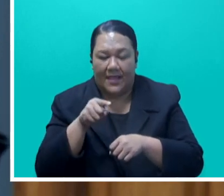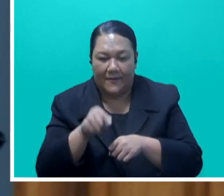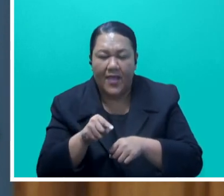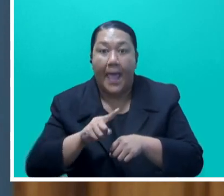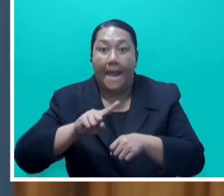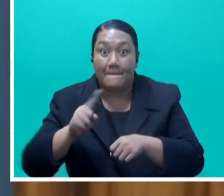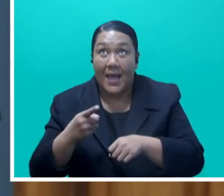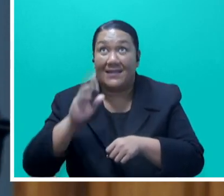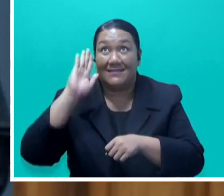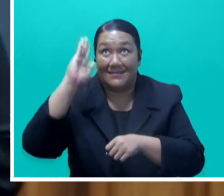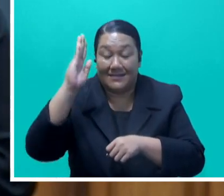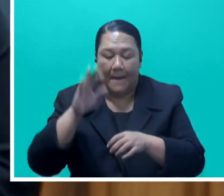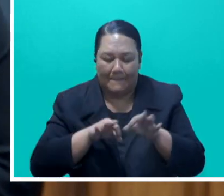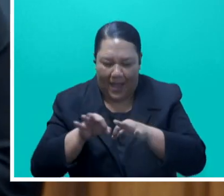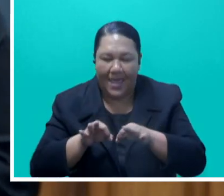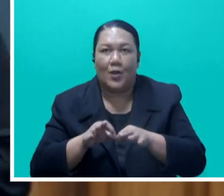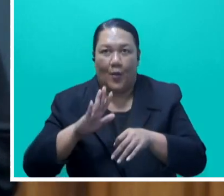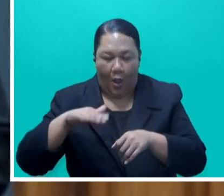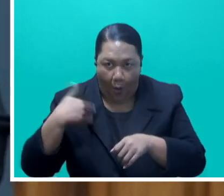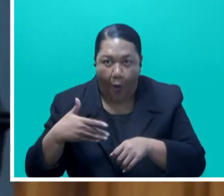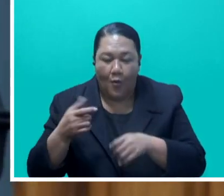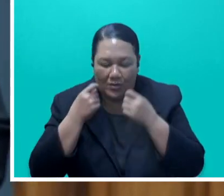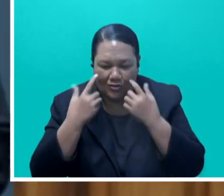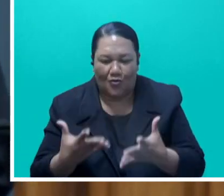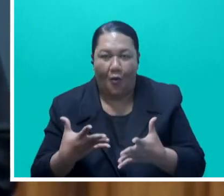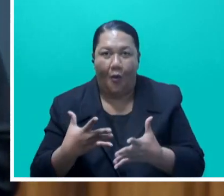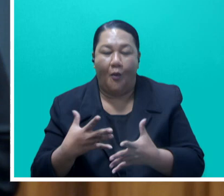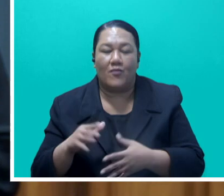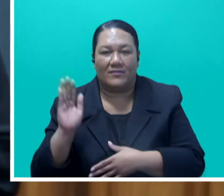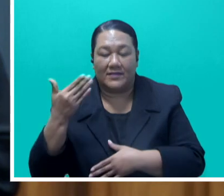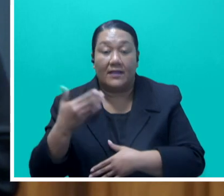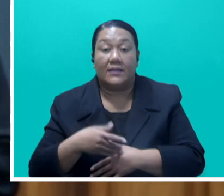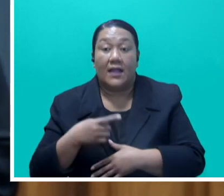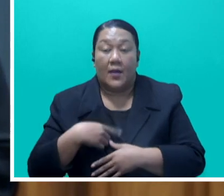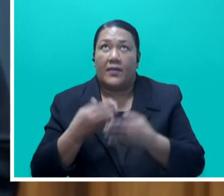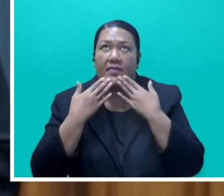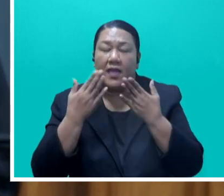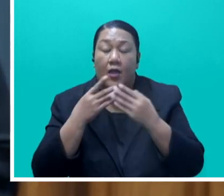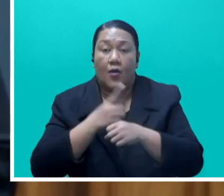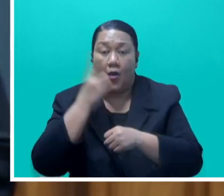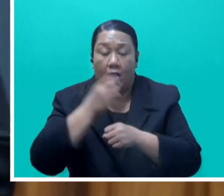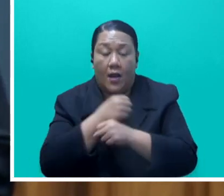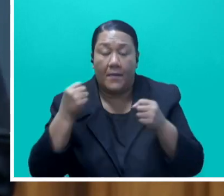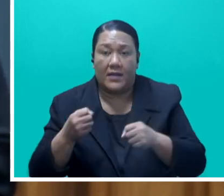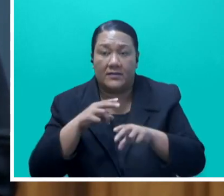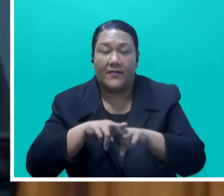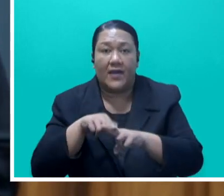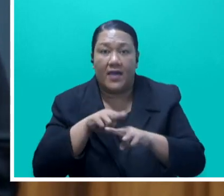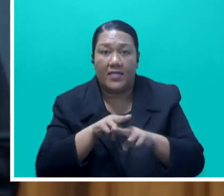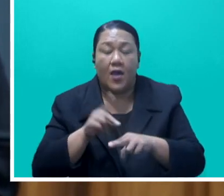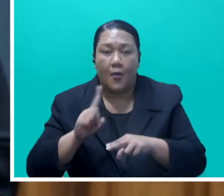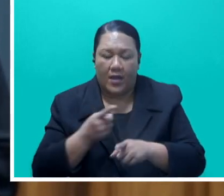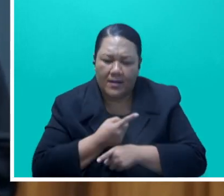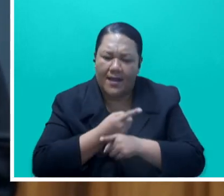prevails. I would like to thank my Heavenly Father, the mighty God I serve, for his sense of direction and guidance, and